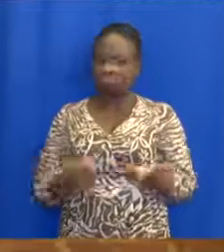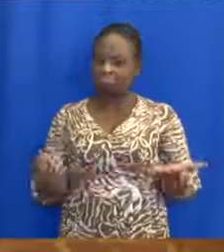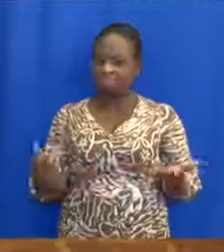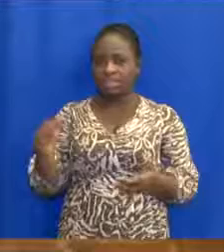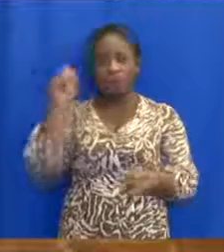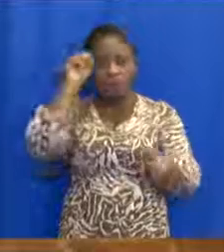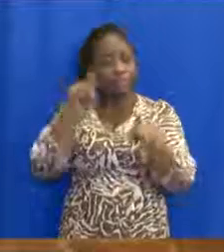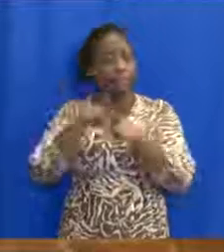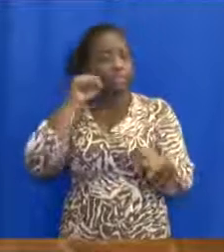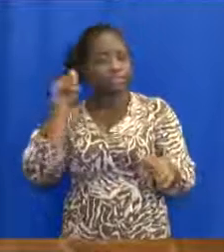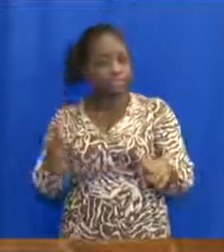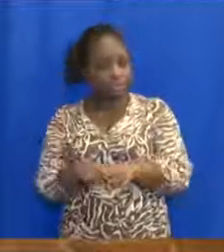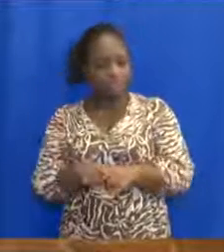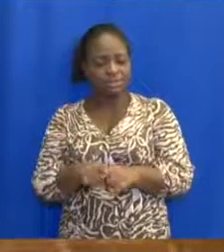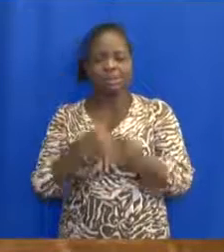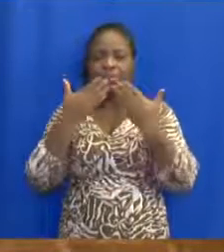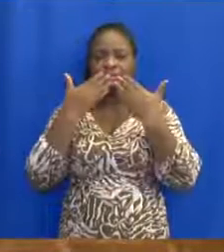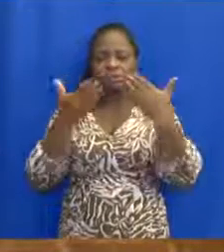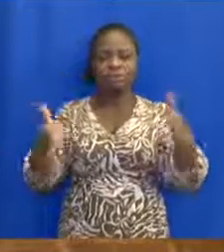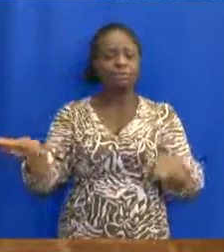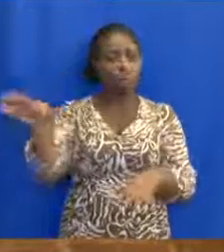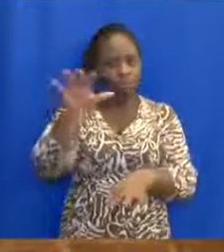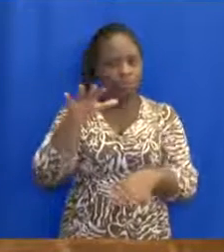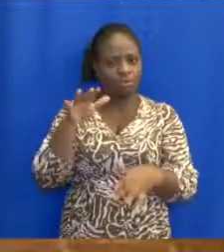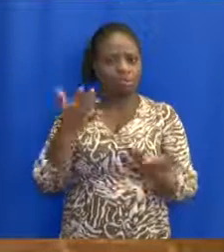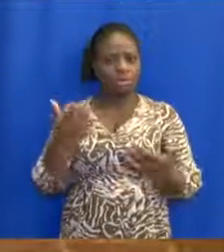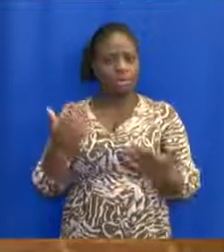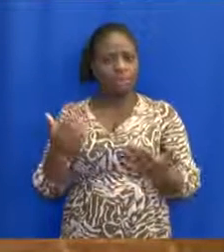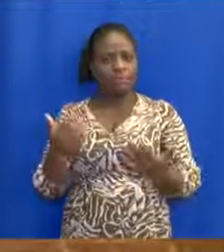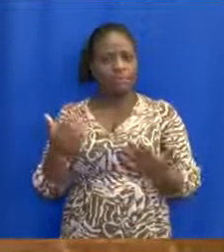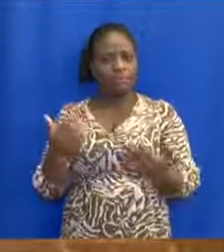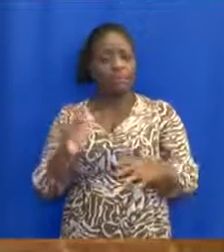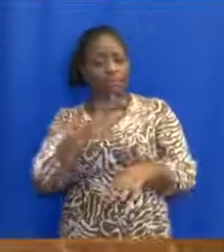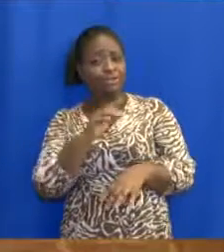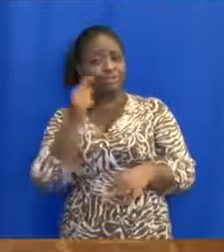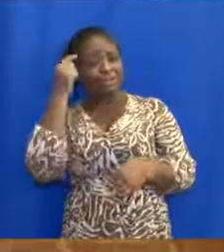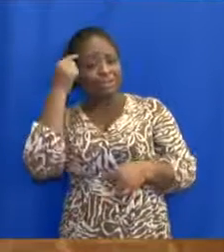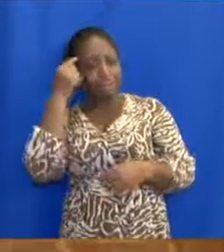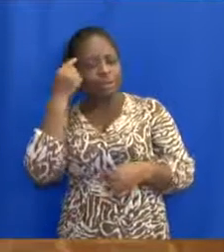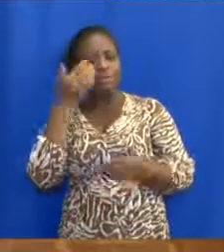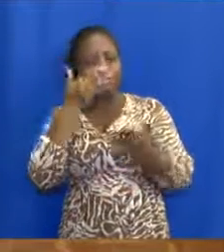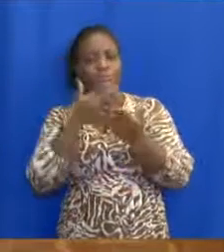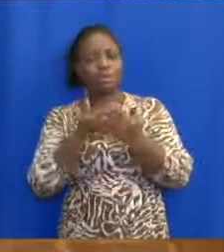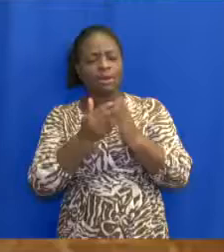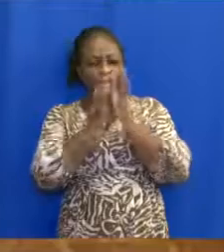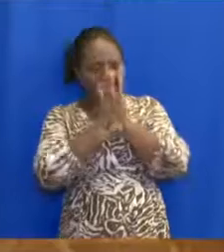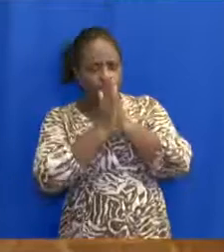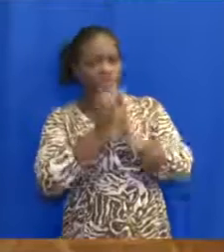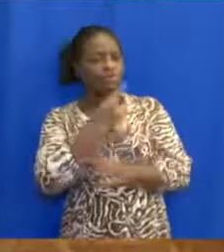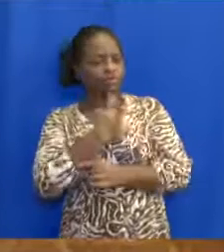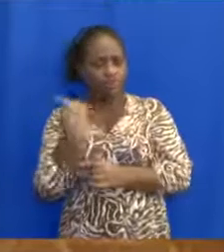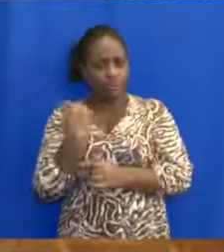Enuanom, medamu nyinaa se modwen me ho adwen pa na mbobɔ mpaeɛ maa